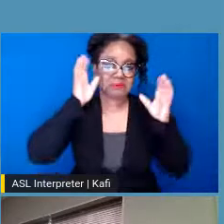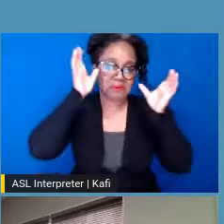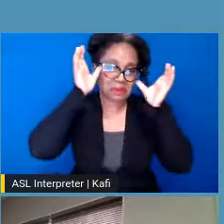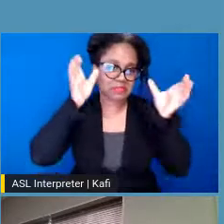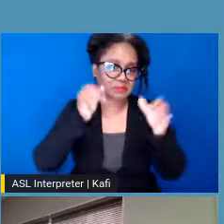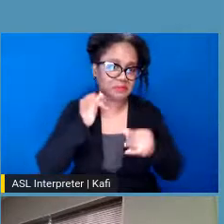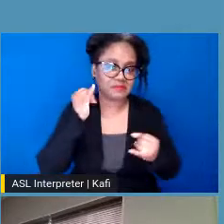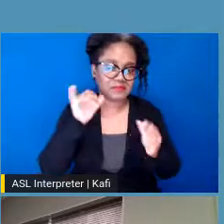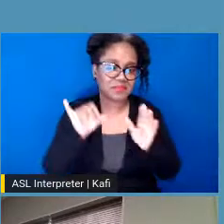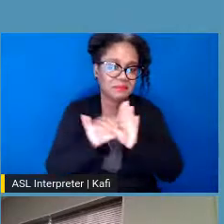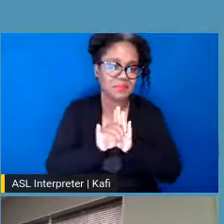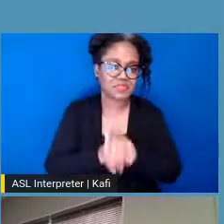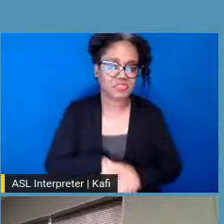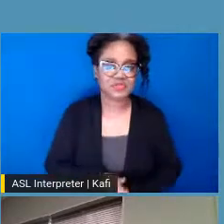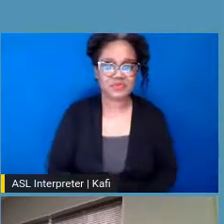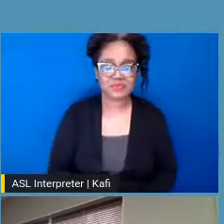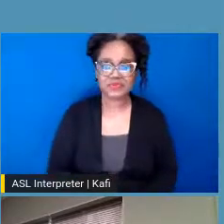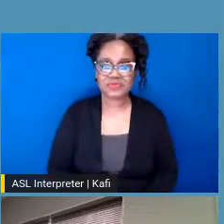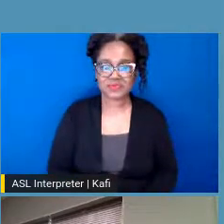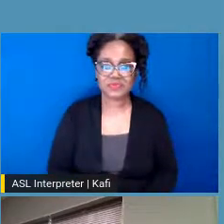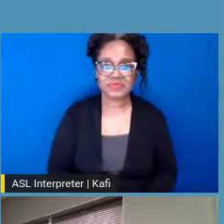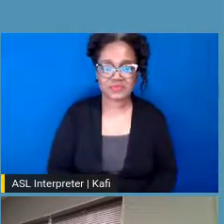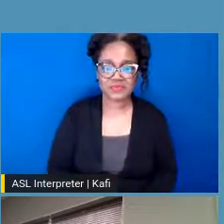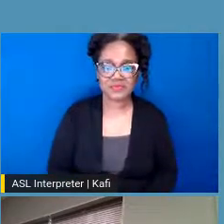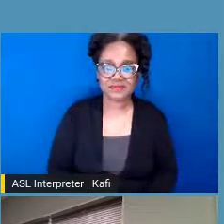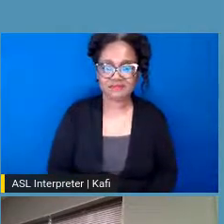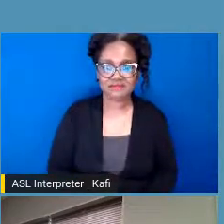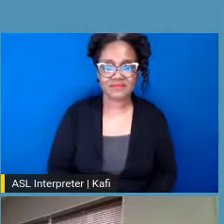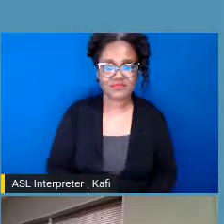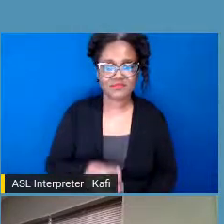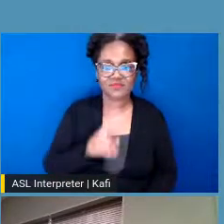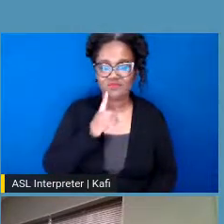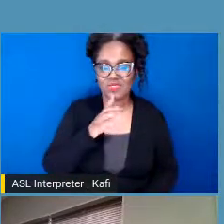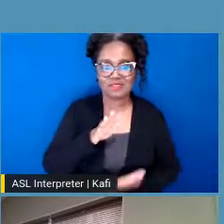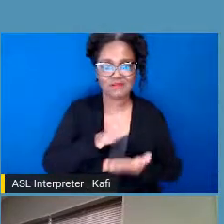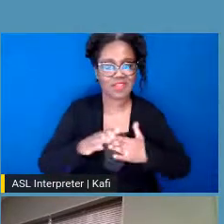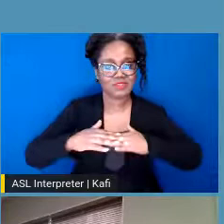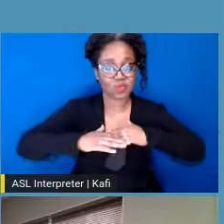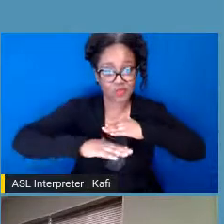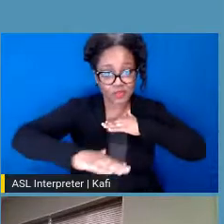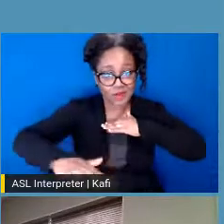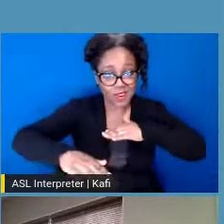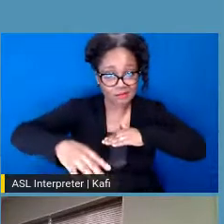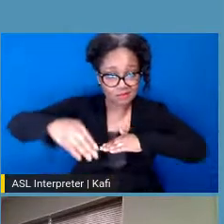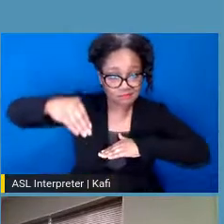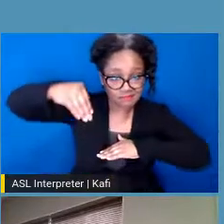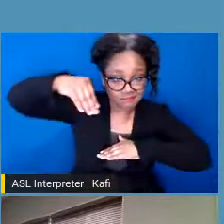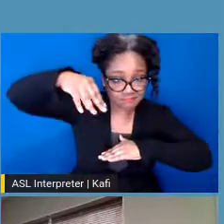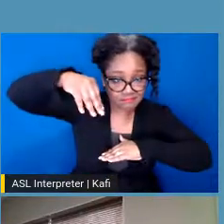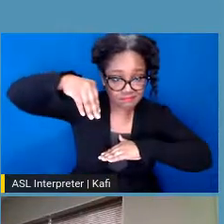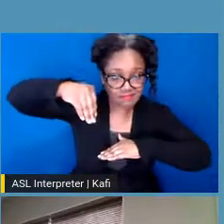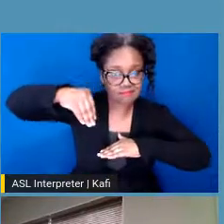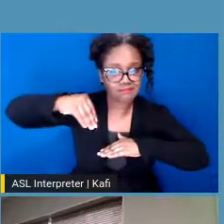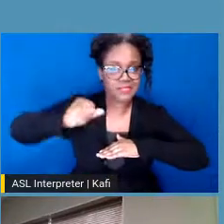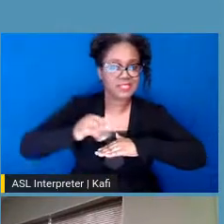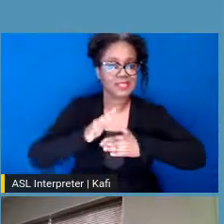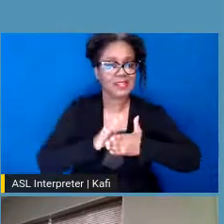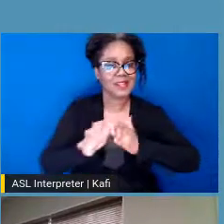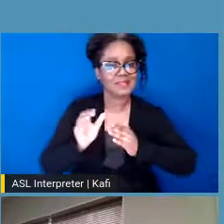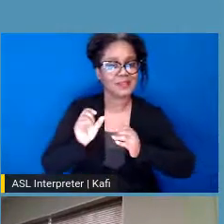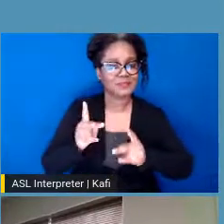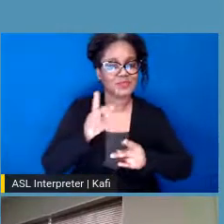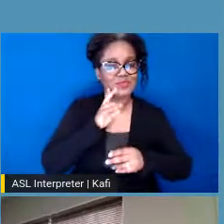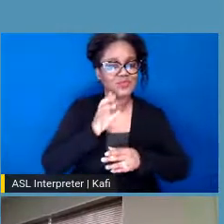ground. It's a very economical way to take nice photographs for your online database or just behind the scenes